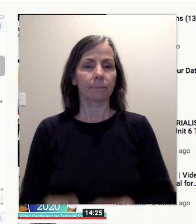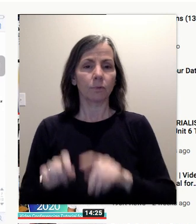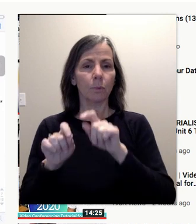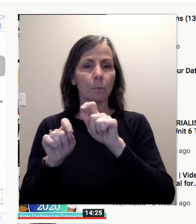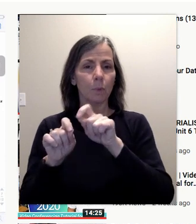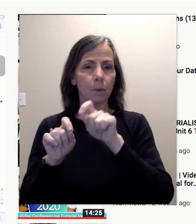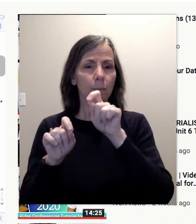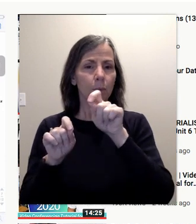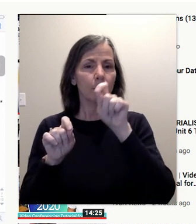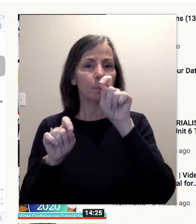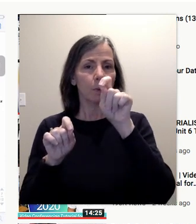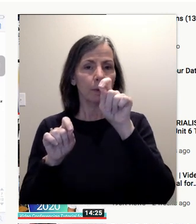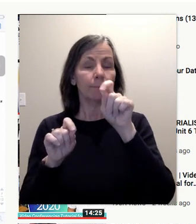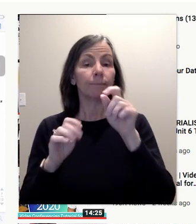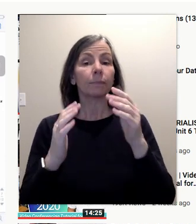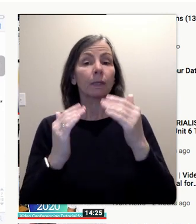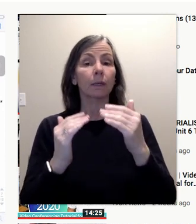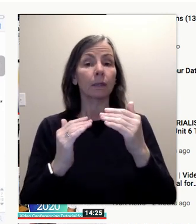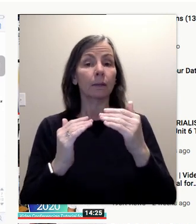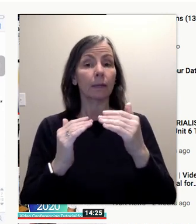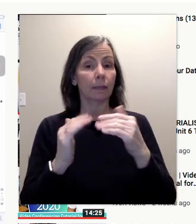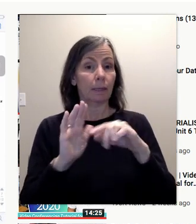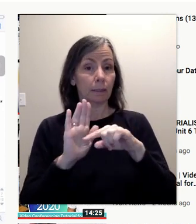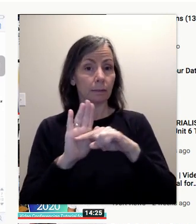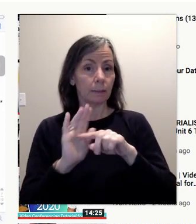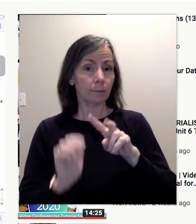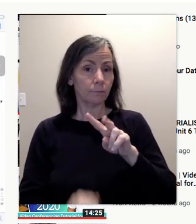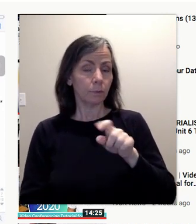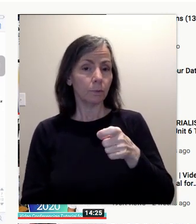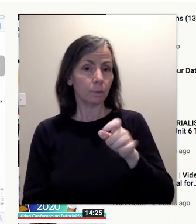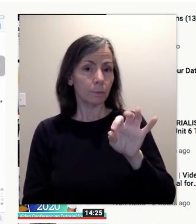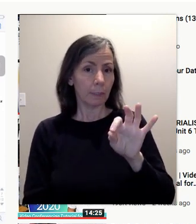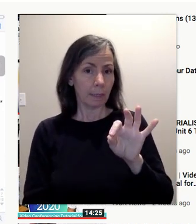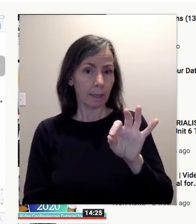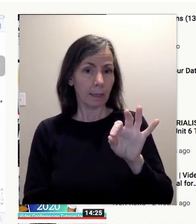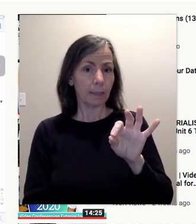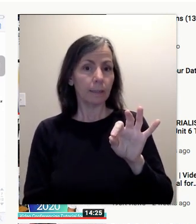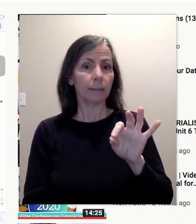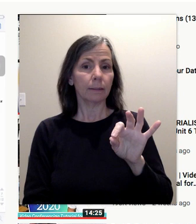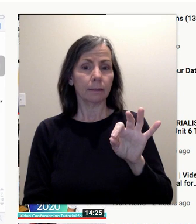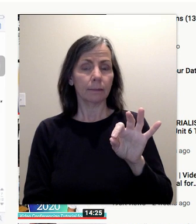Then we have -2, 9.